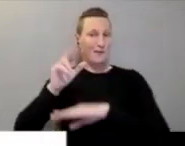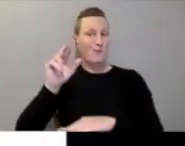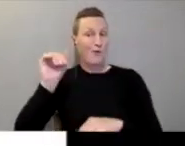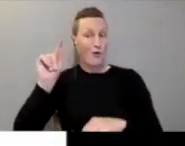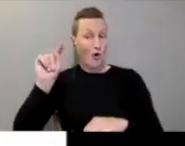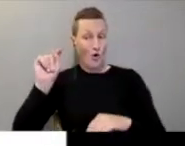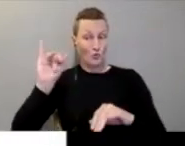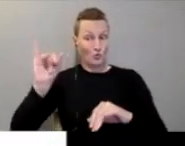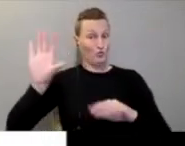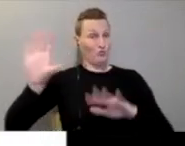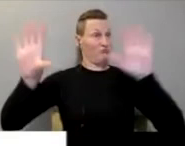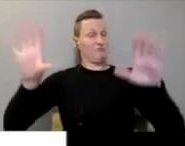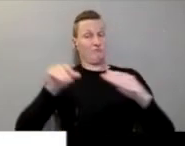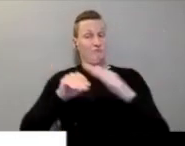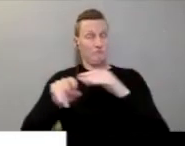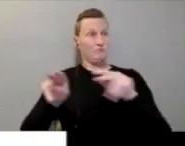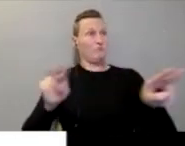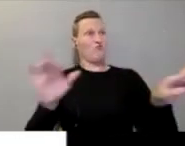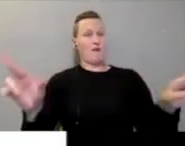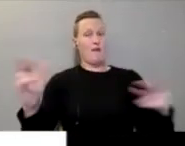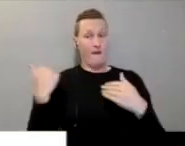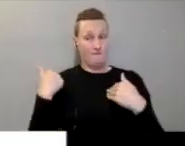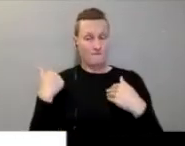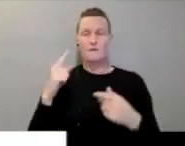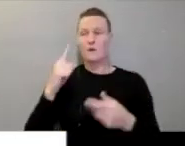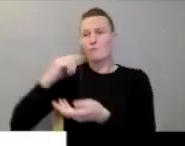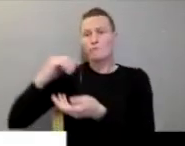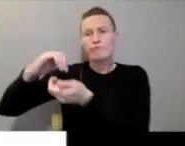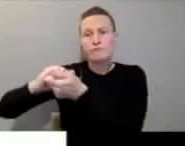service organizations and arts networks.